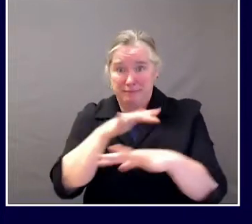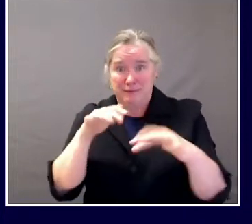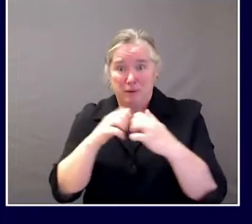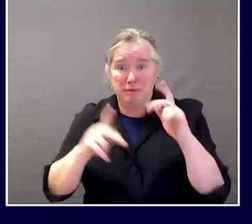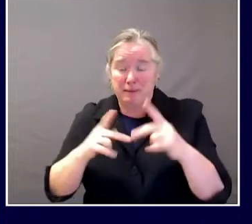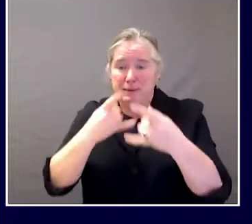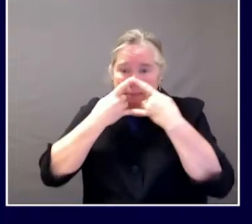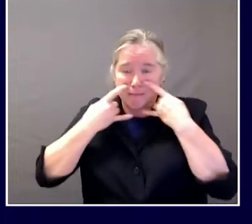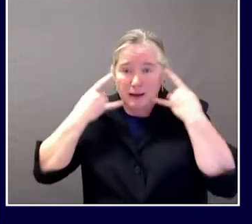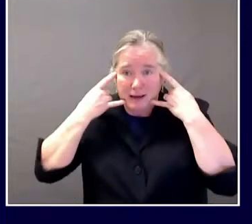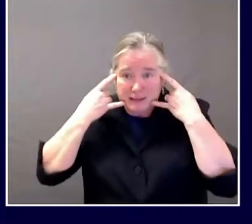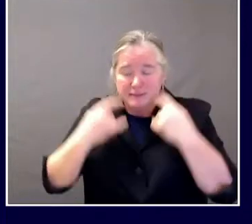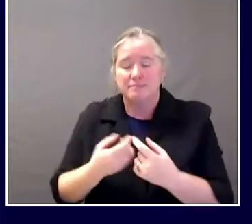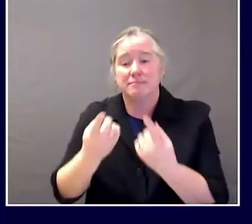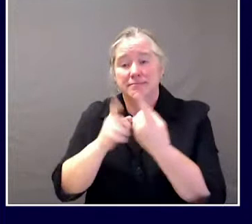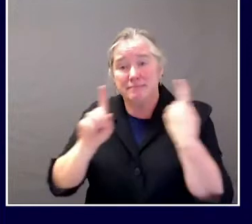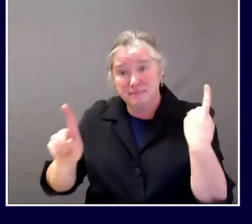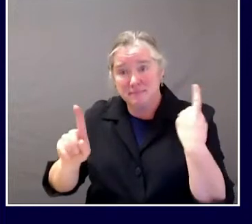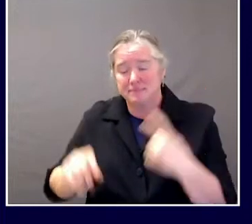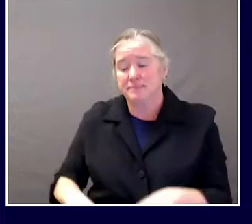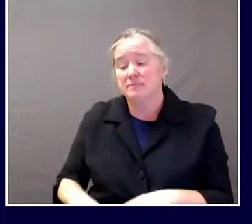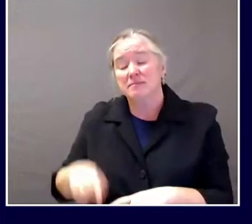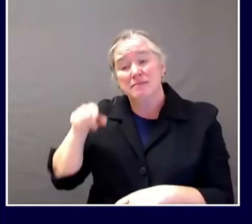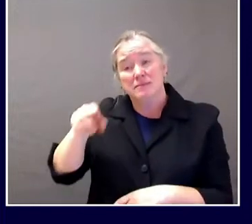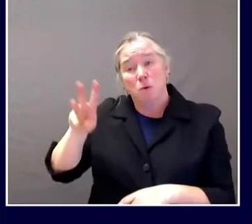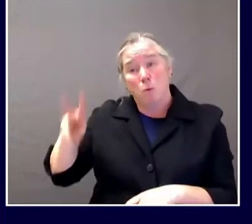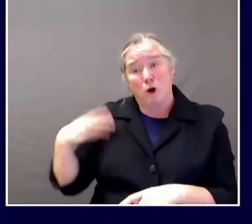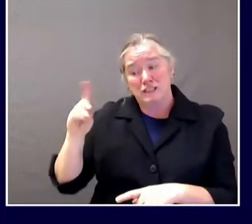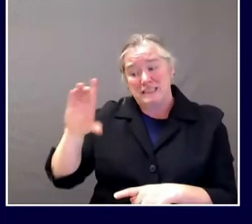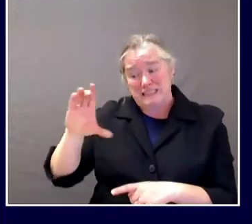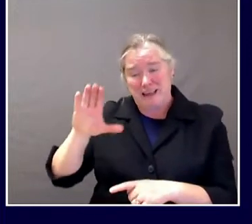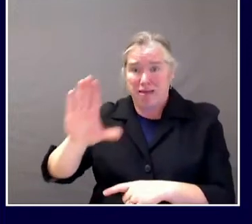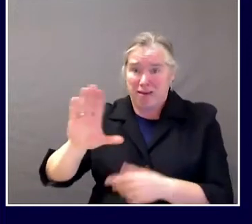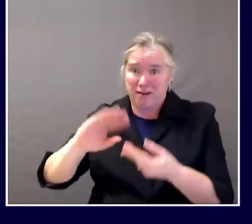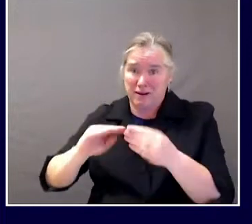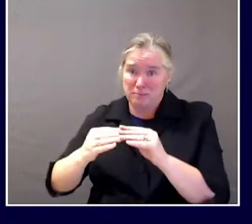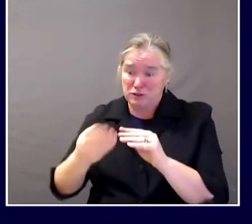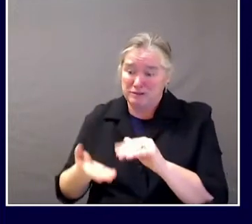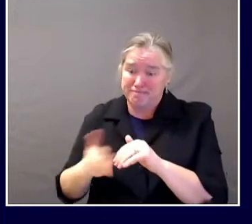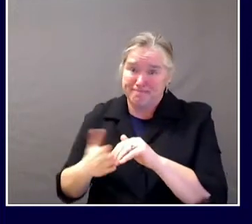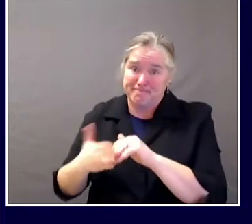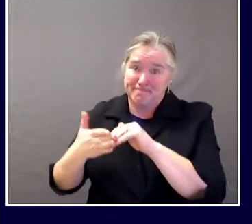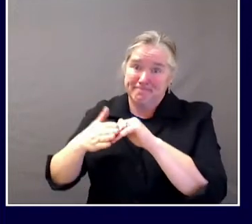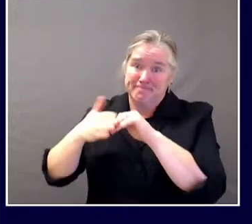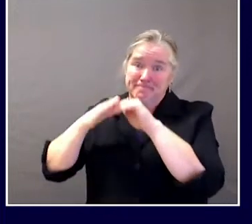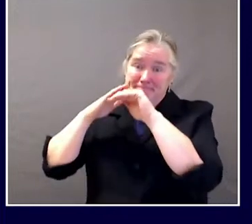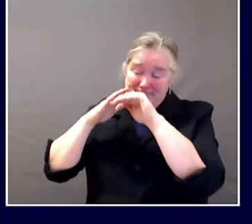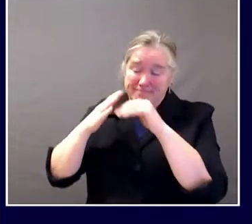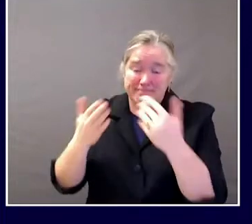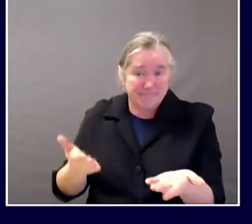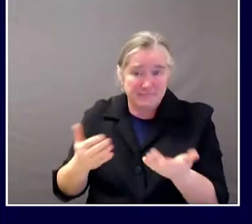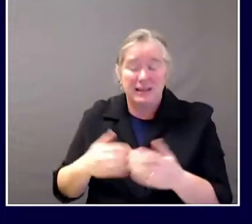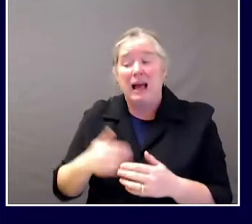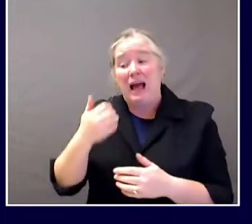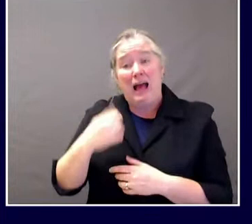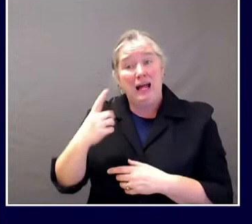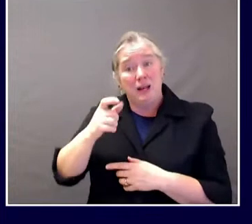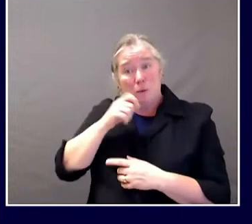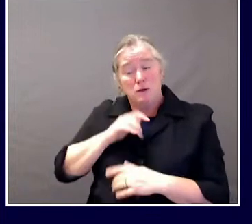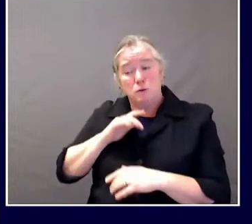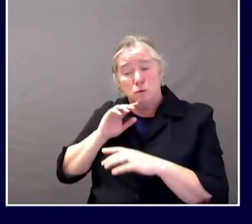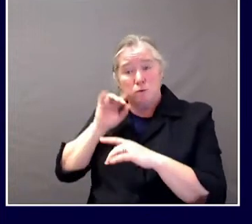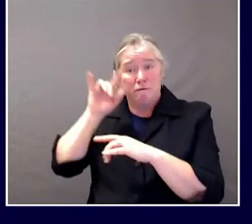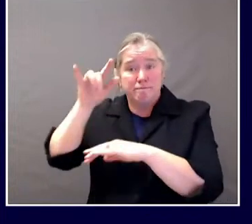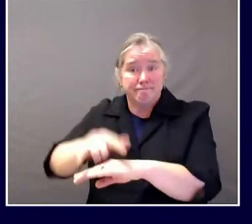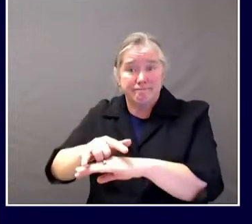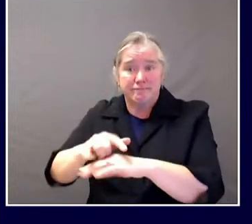Case numbers in DC have been on the rise. And so there is the possibility, the high possibility, that anyone who's going down for any of